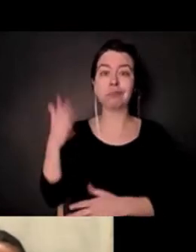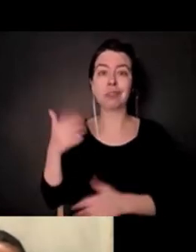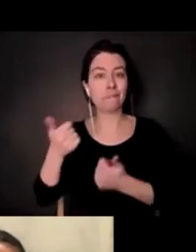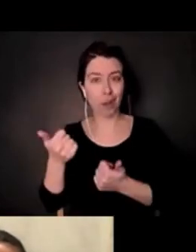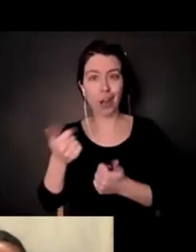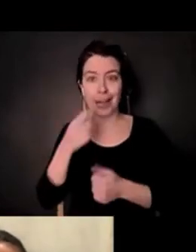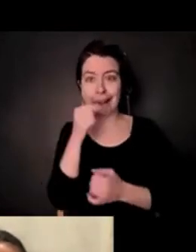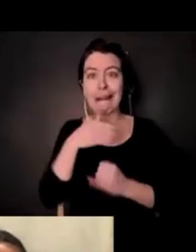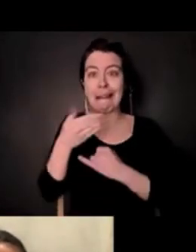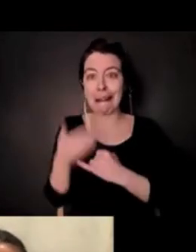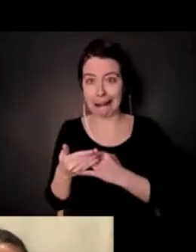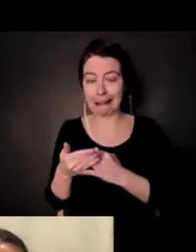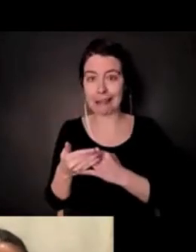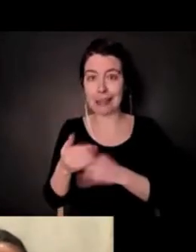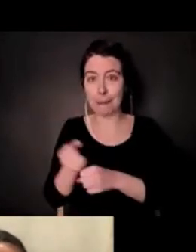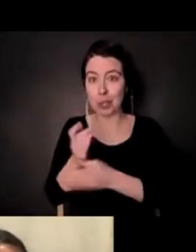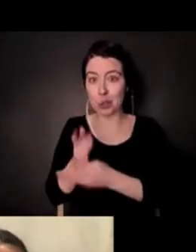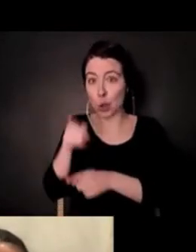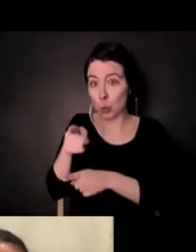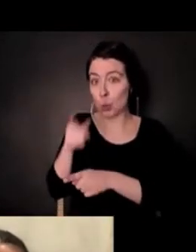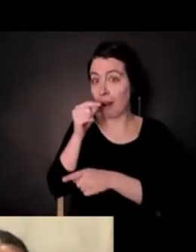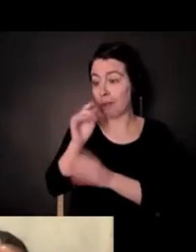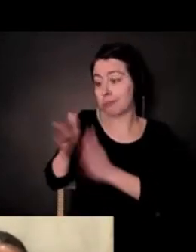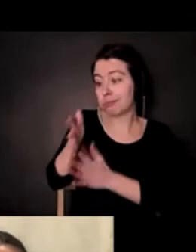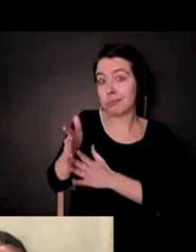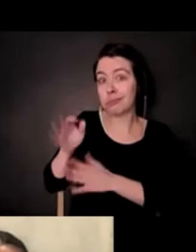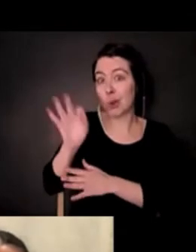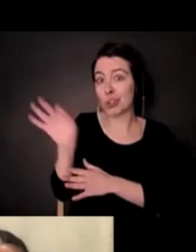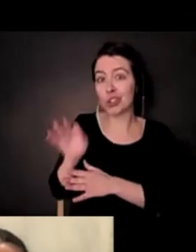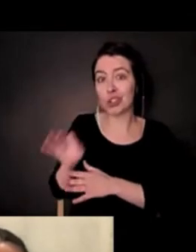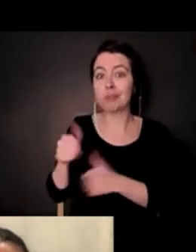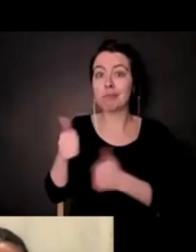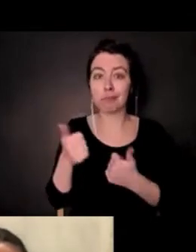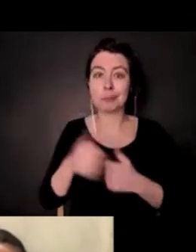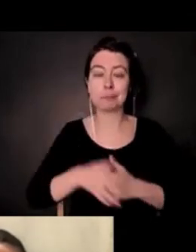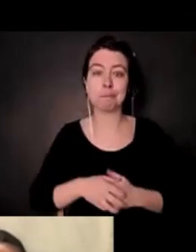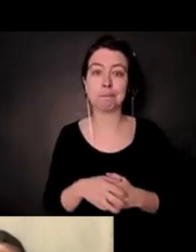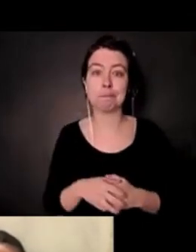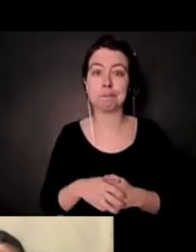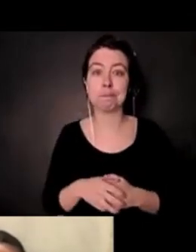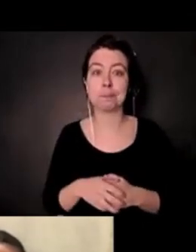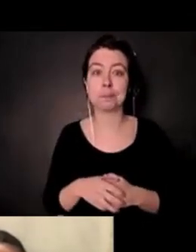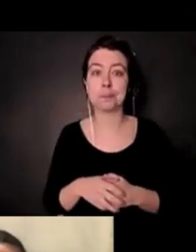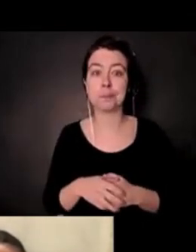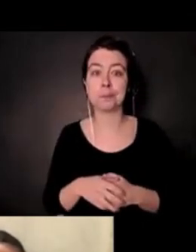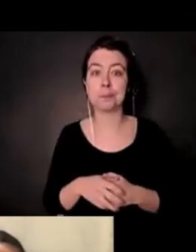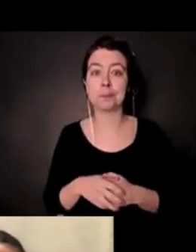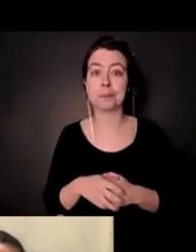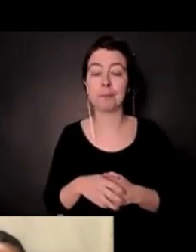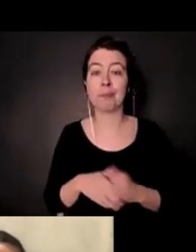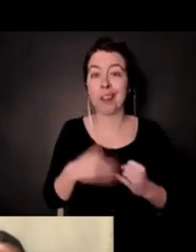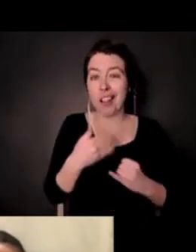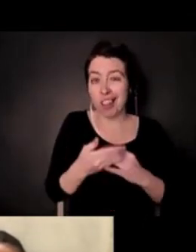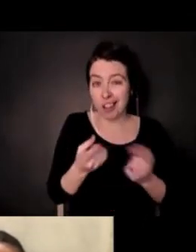some time towards the end to be able to sign any questions. Last couple of things, we are recording this session and it will be available on our website in the